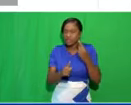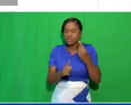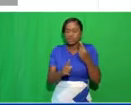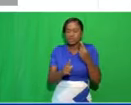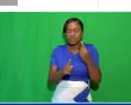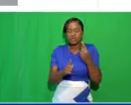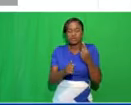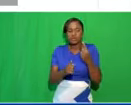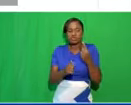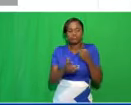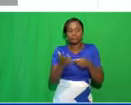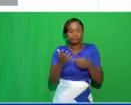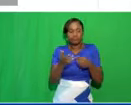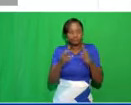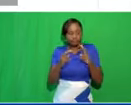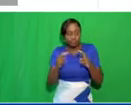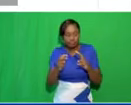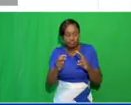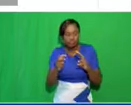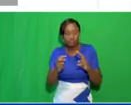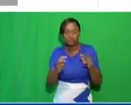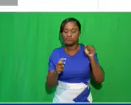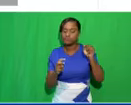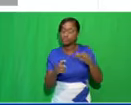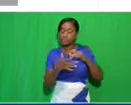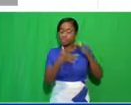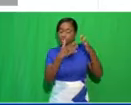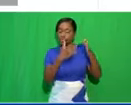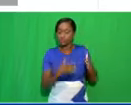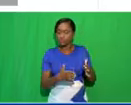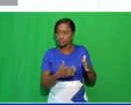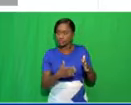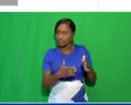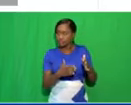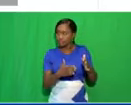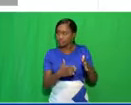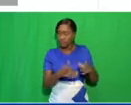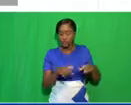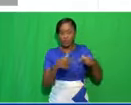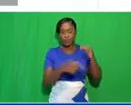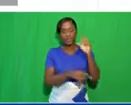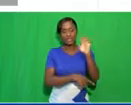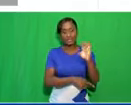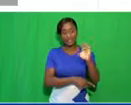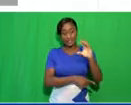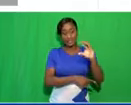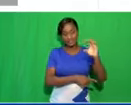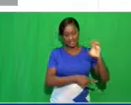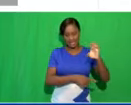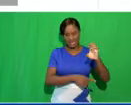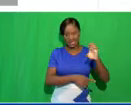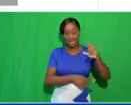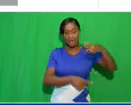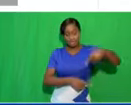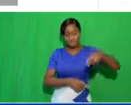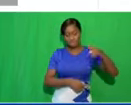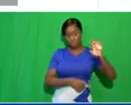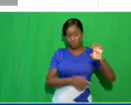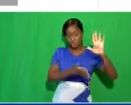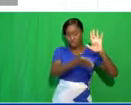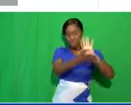saw would have been those students who would have attended ECCE centers generally